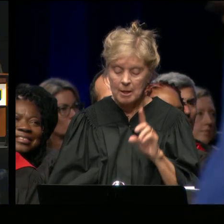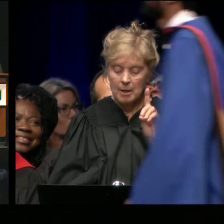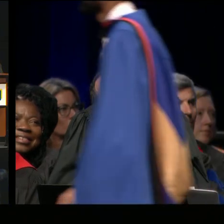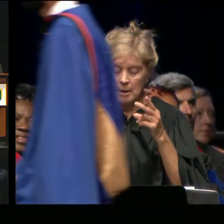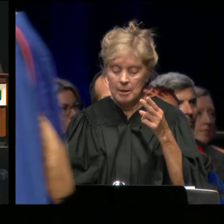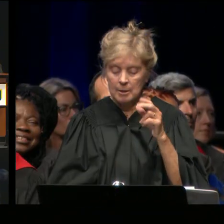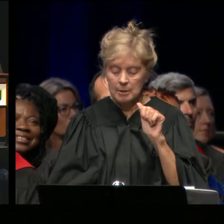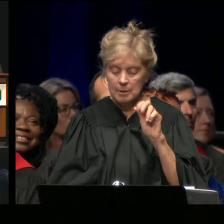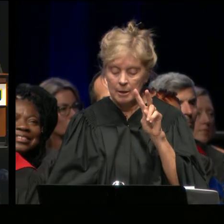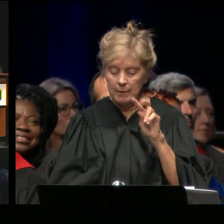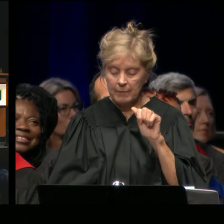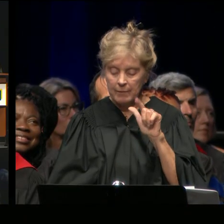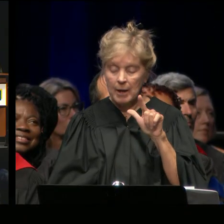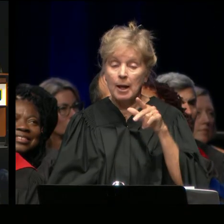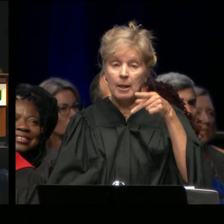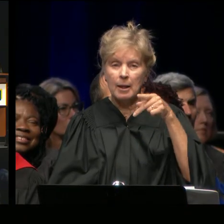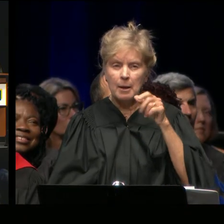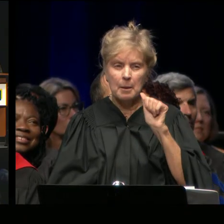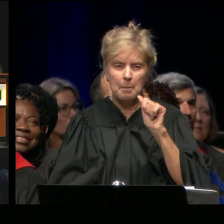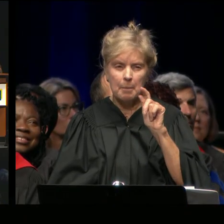Dhaval Patel.